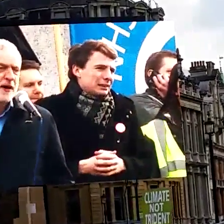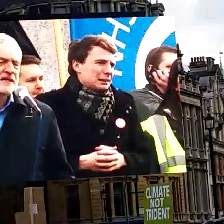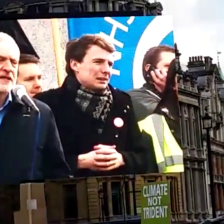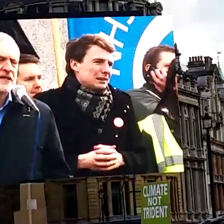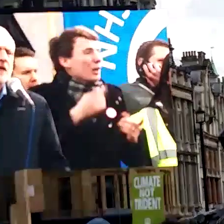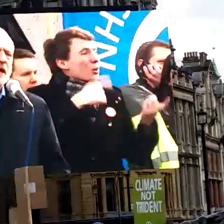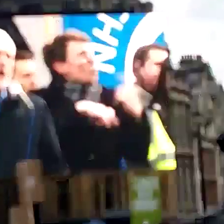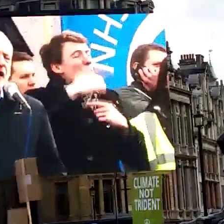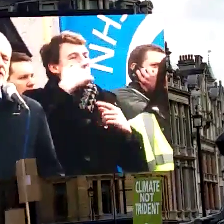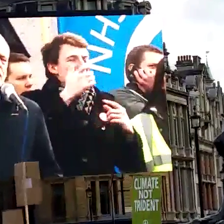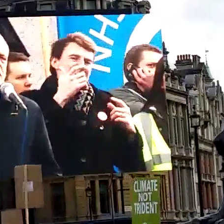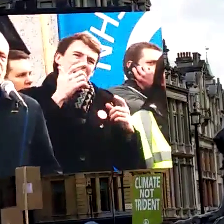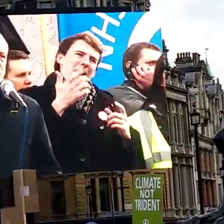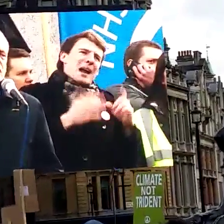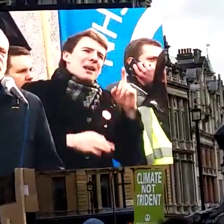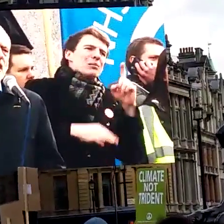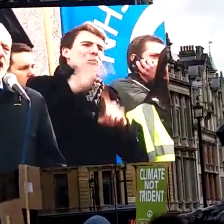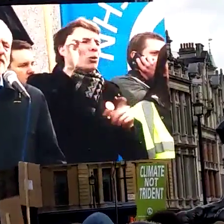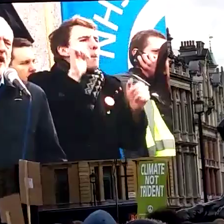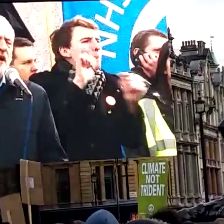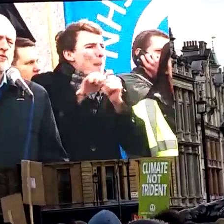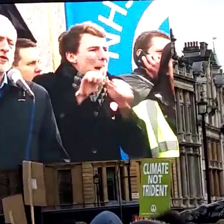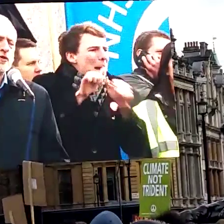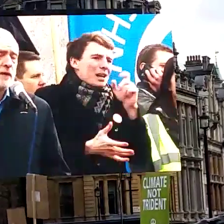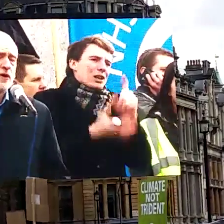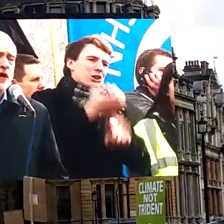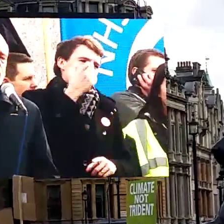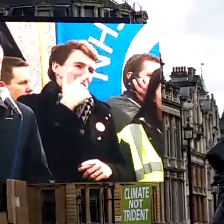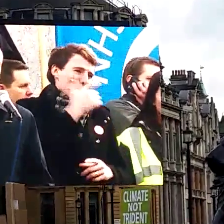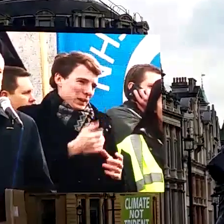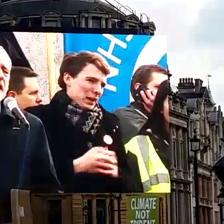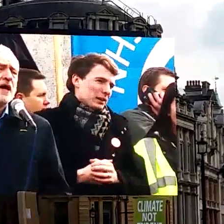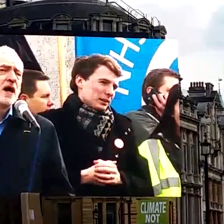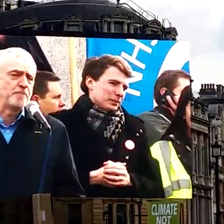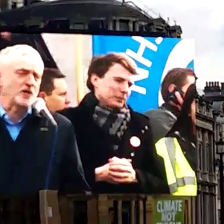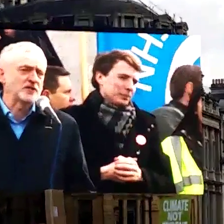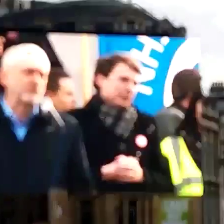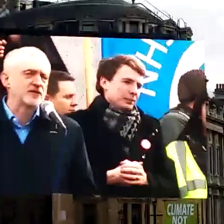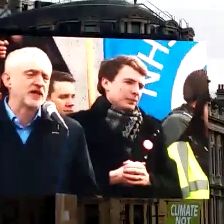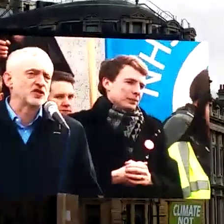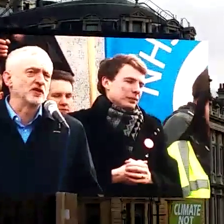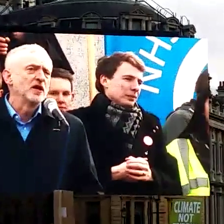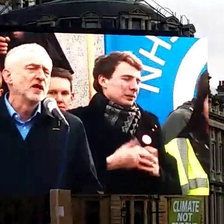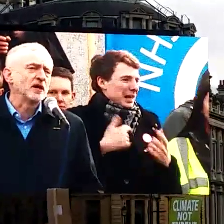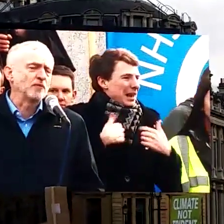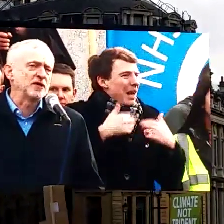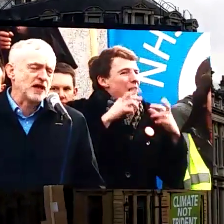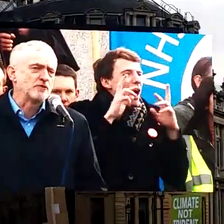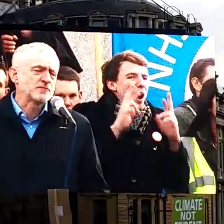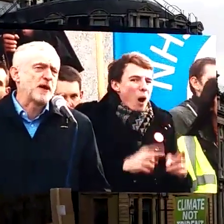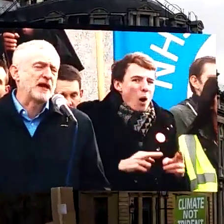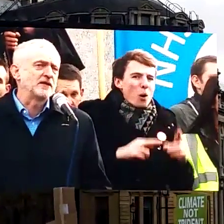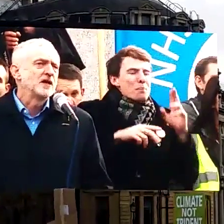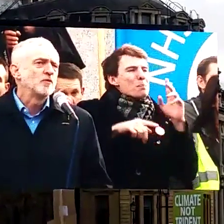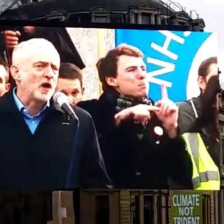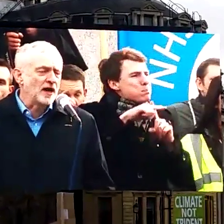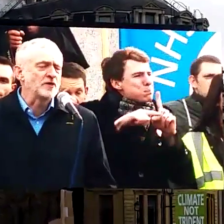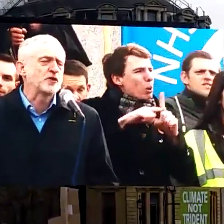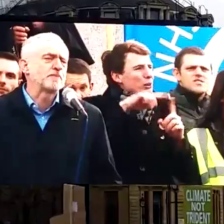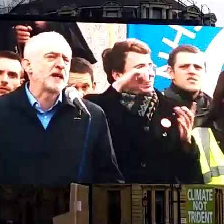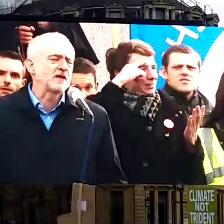very much better as a result of what I would hope would be a positive decision that we don't